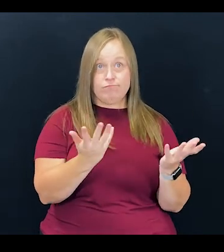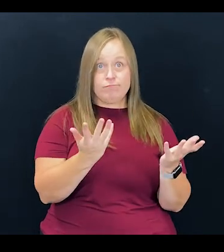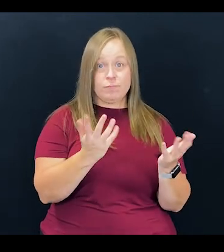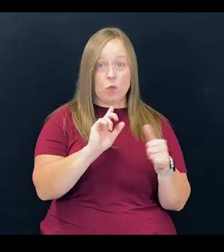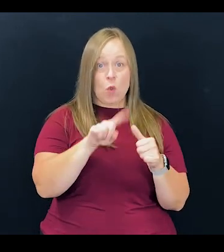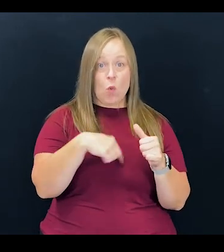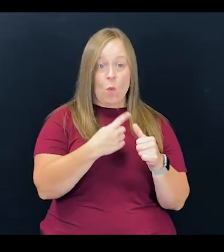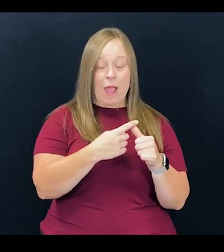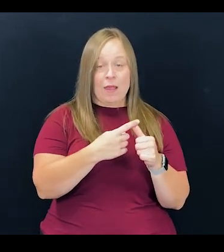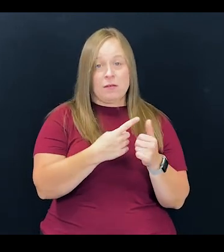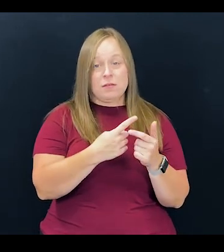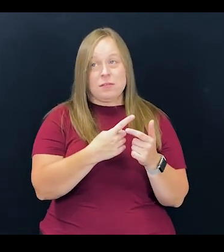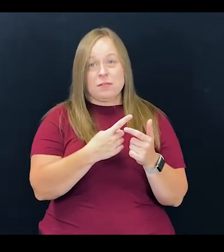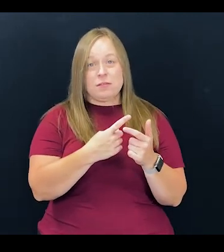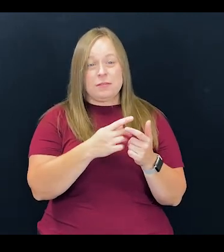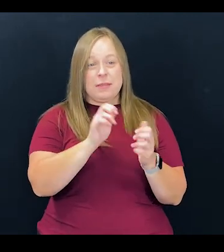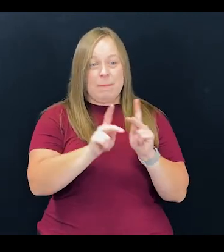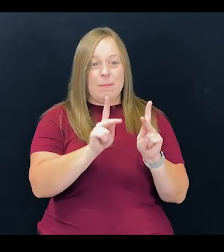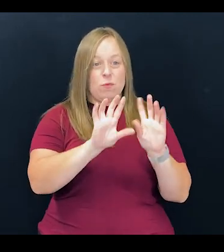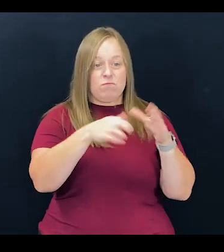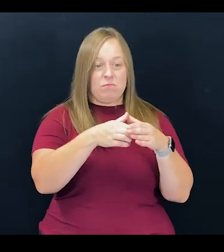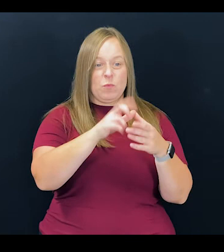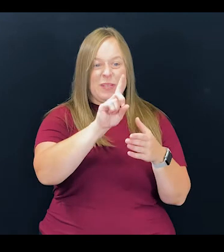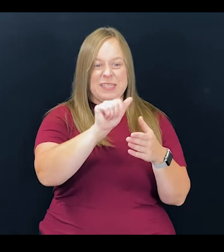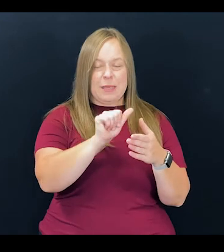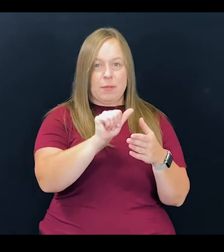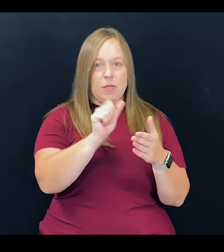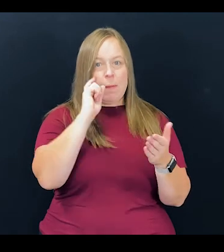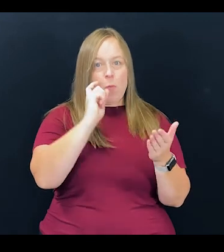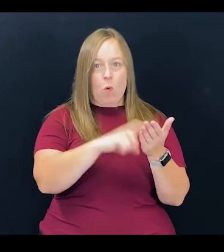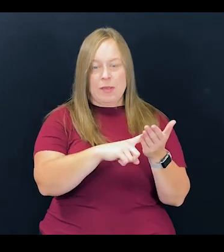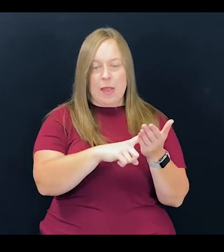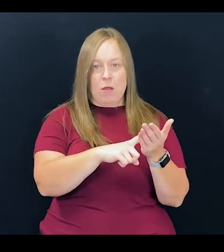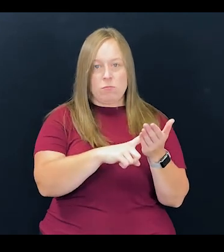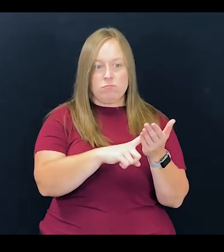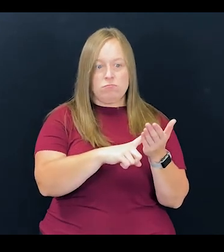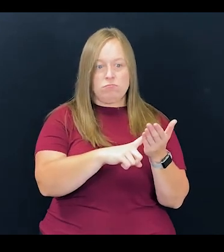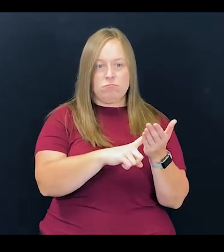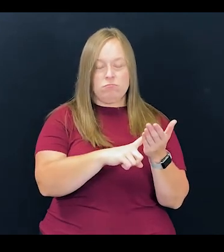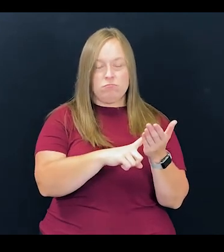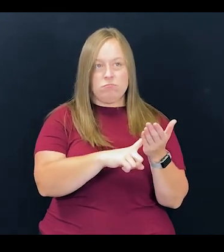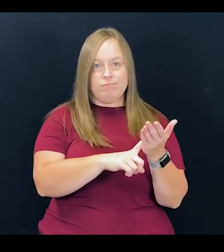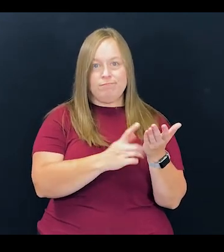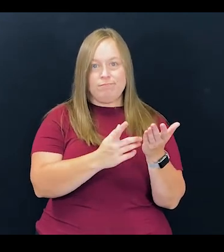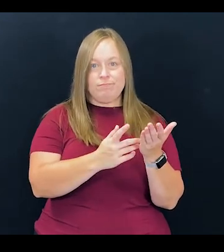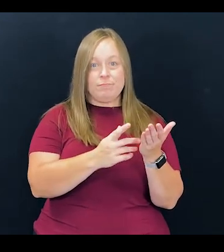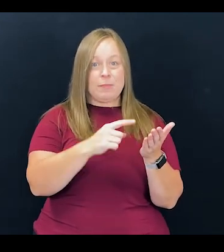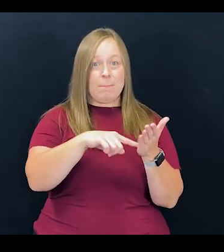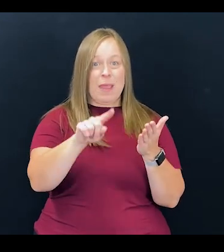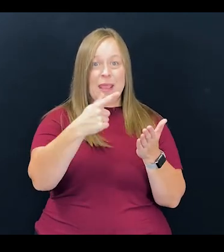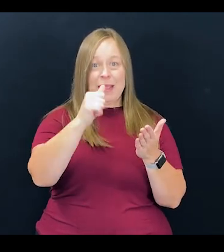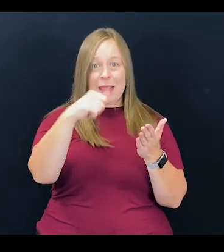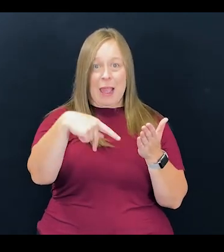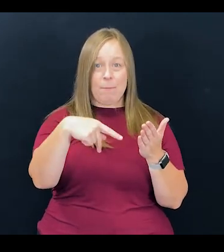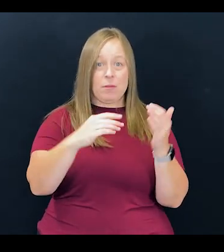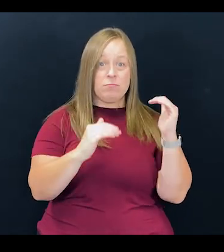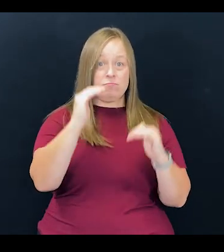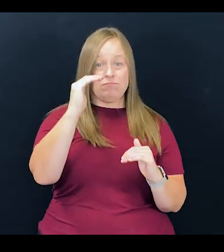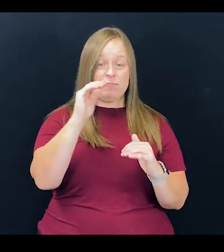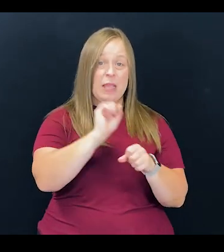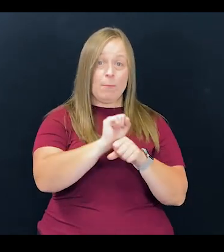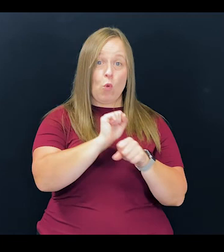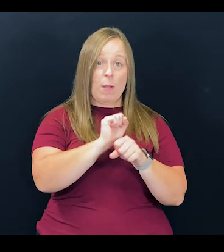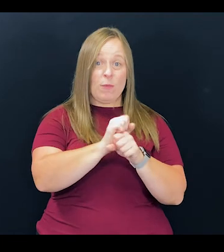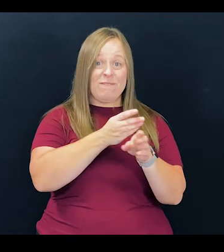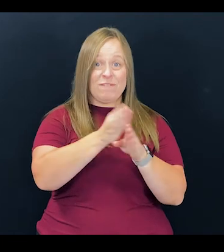that is that when it comes to people with disabilities, I'll point out, first of all, that there is a pay gap